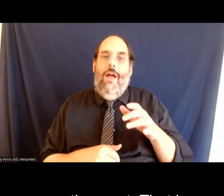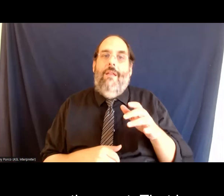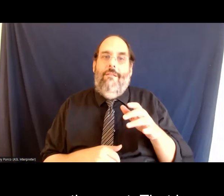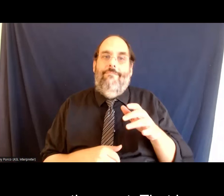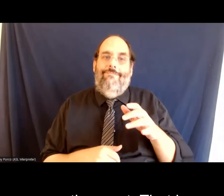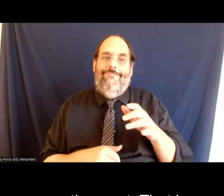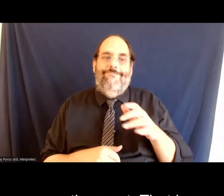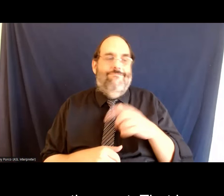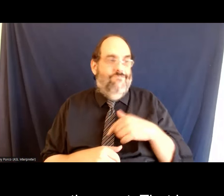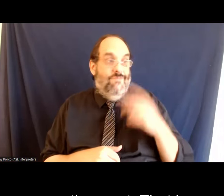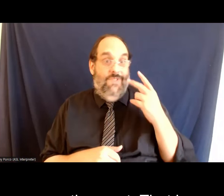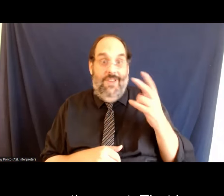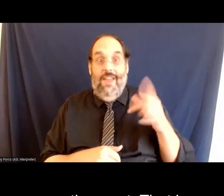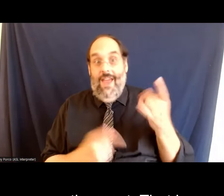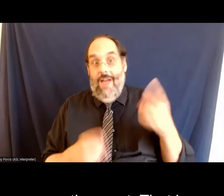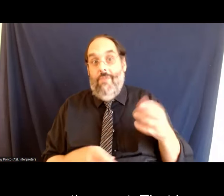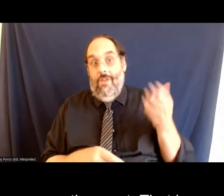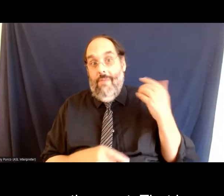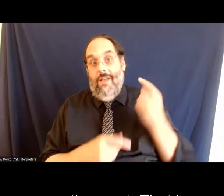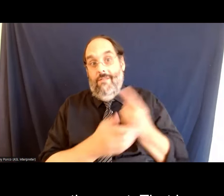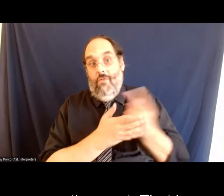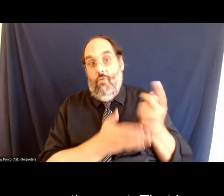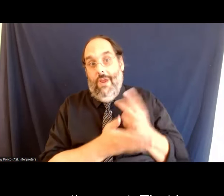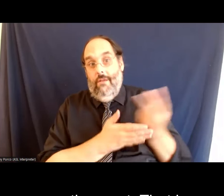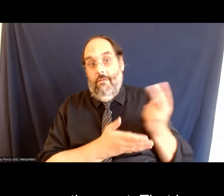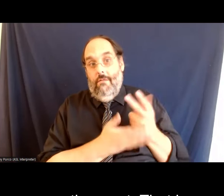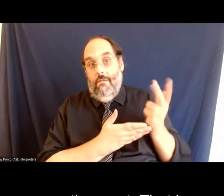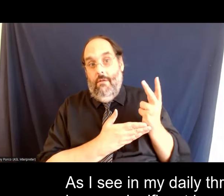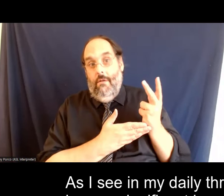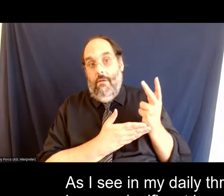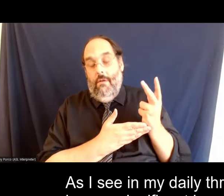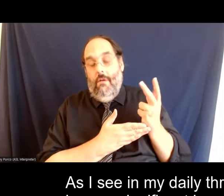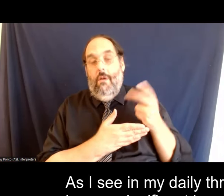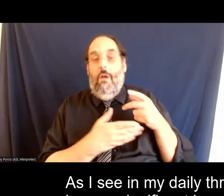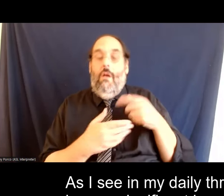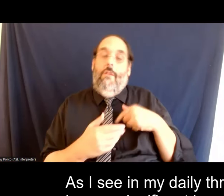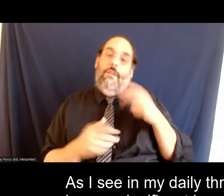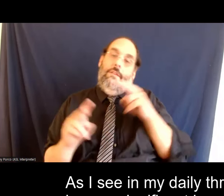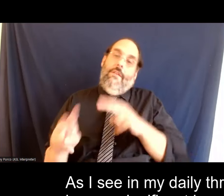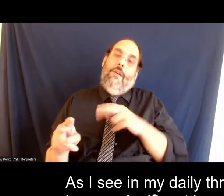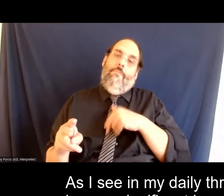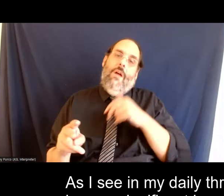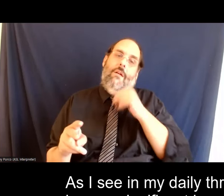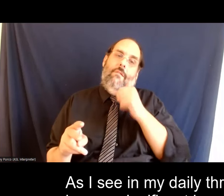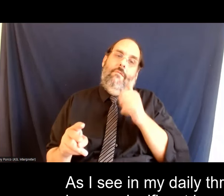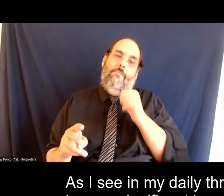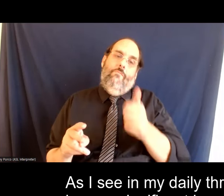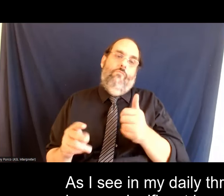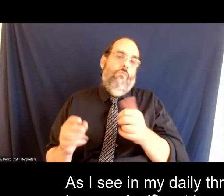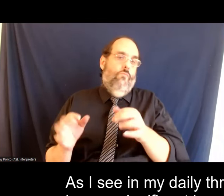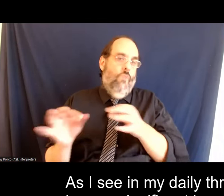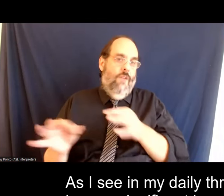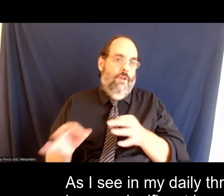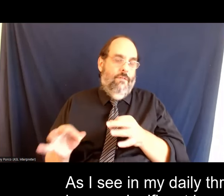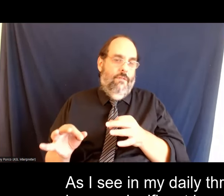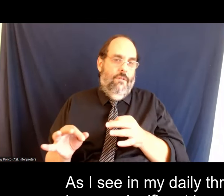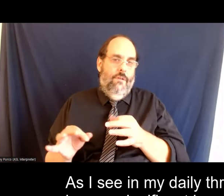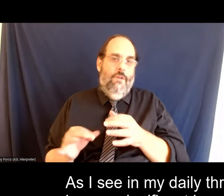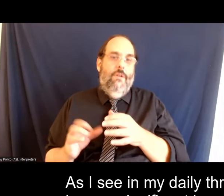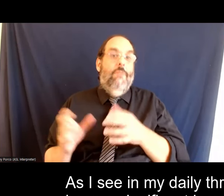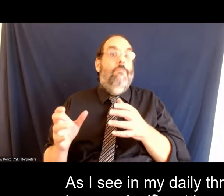we have seen over the past several weeks. As I see in my daily threat briefings, there has been a